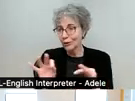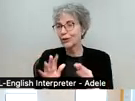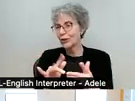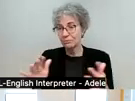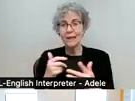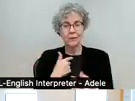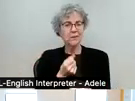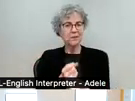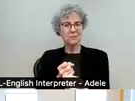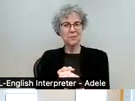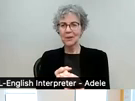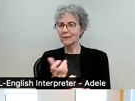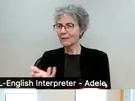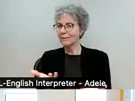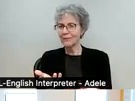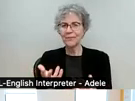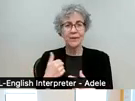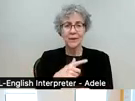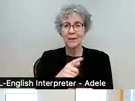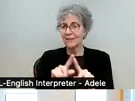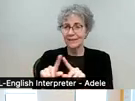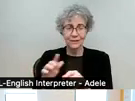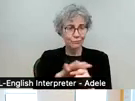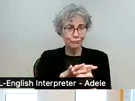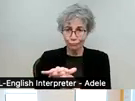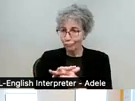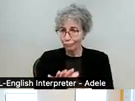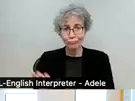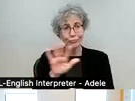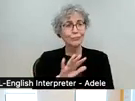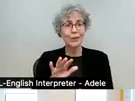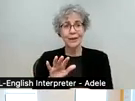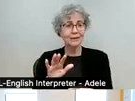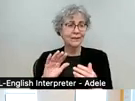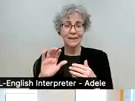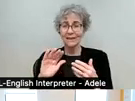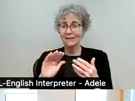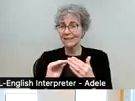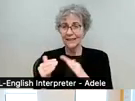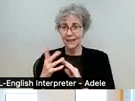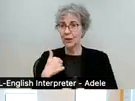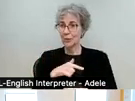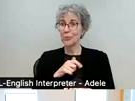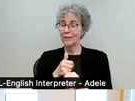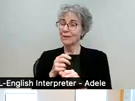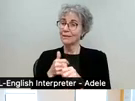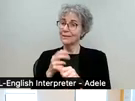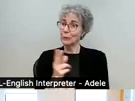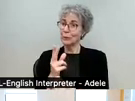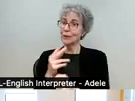And we support them with this. We've got a number of locations around the city that we've moved into and done this model in and that are being